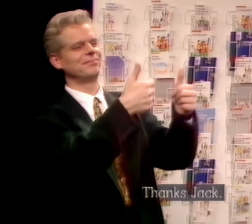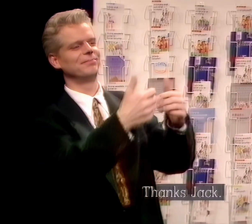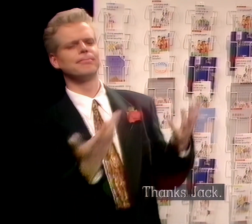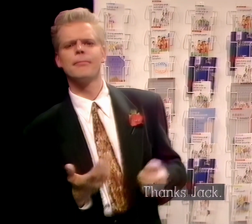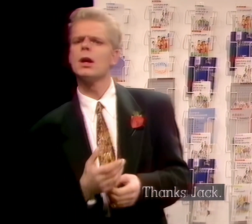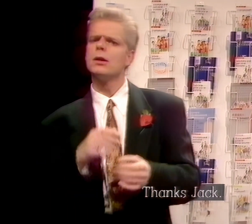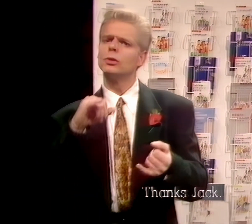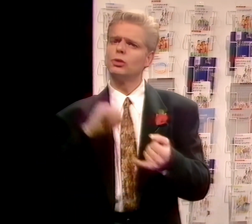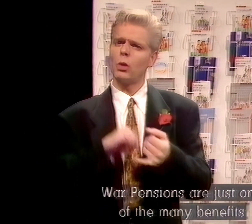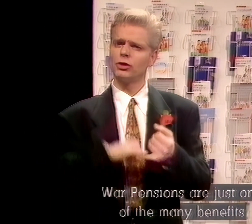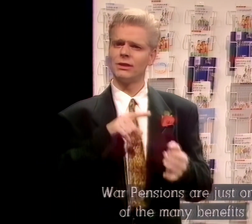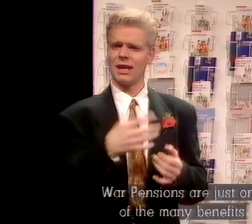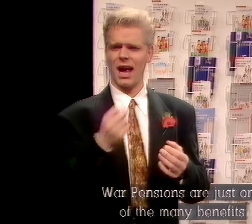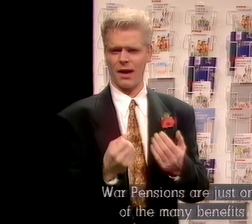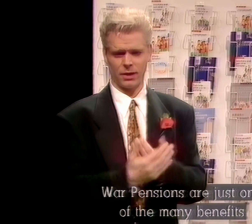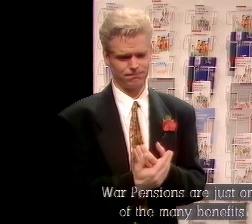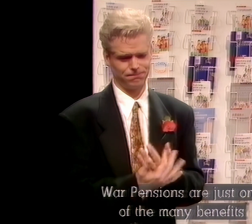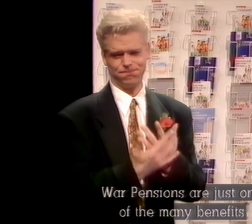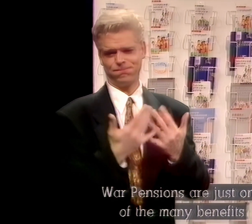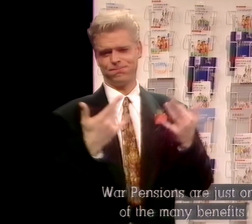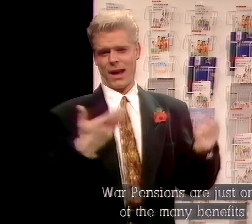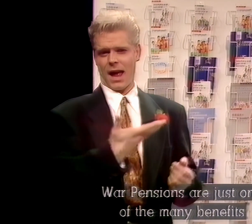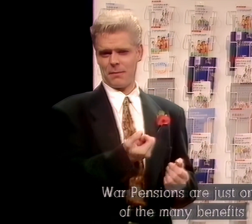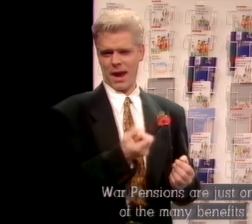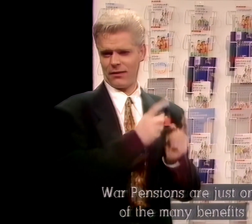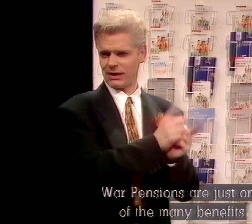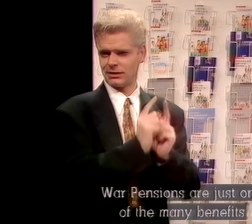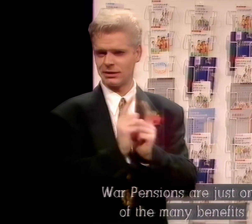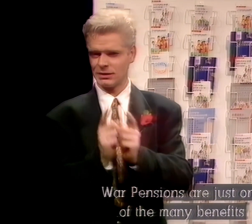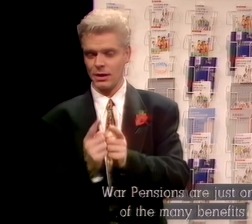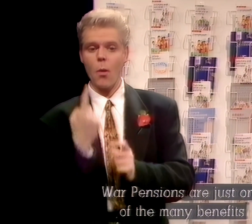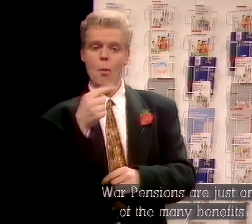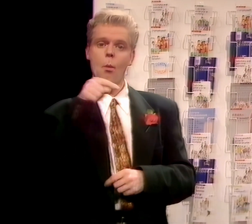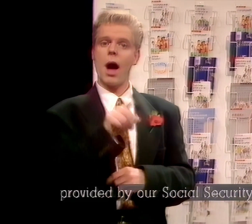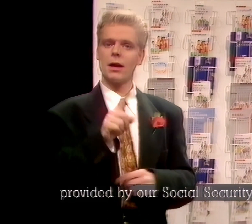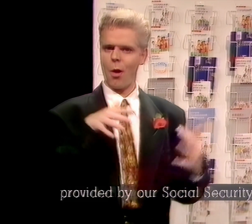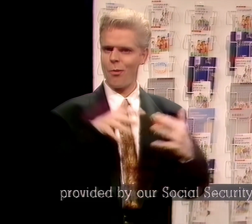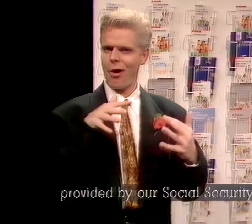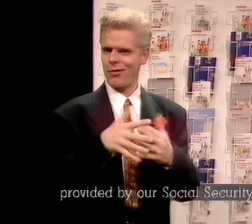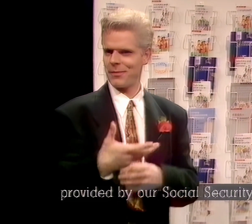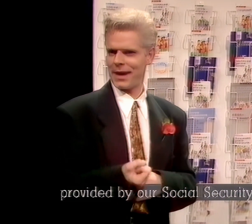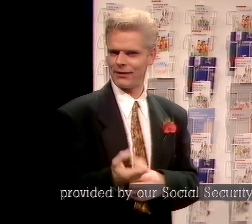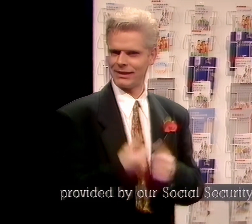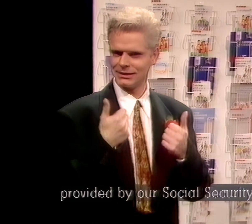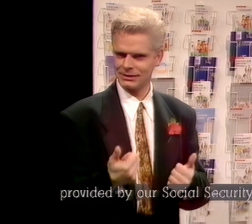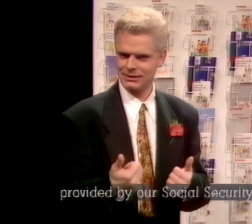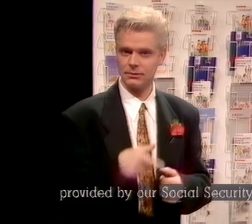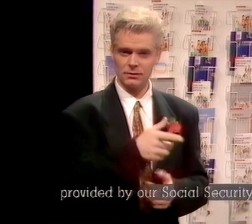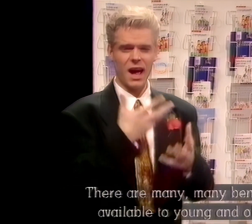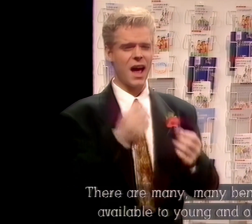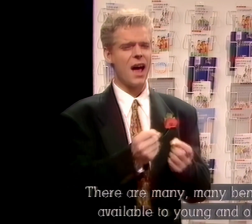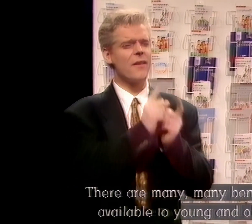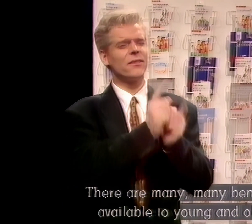Thanks, Jack. War pensions are just one of the many benefits provided by our social security system.